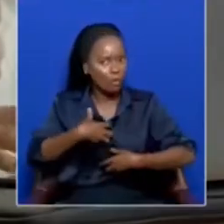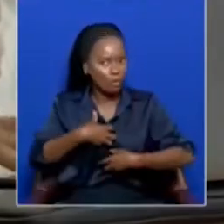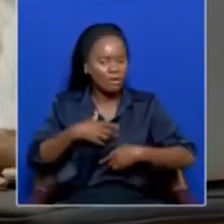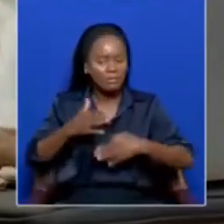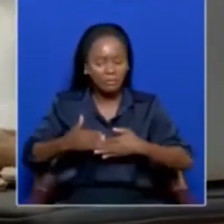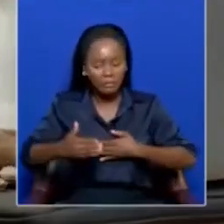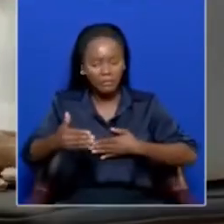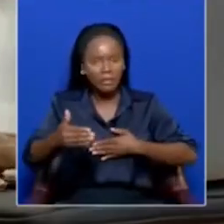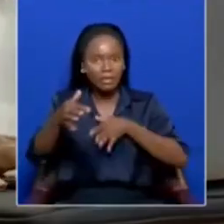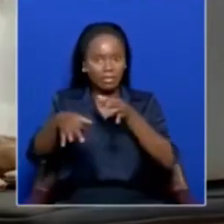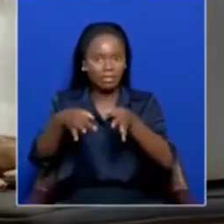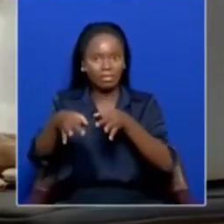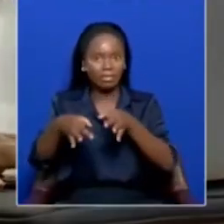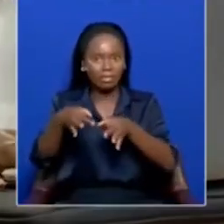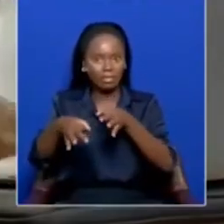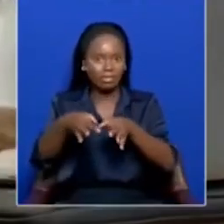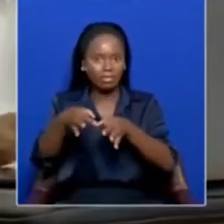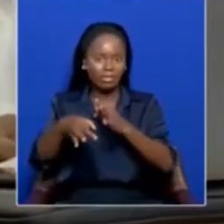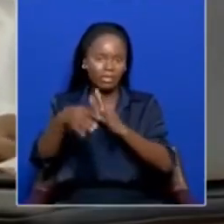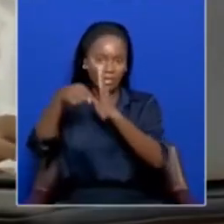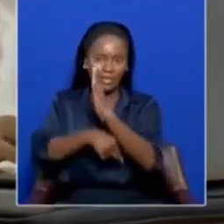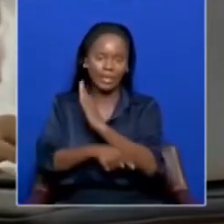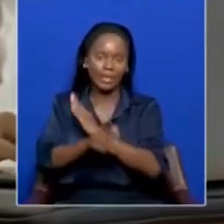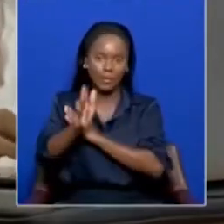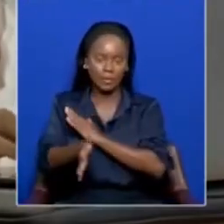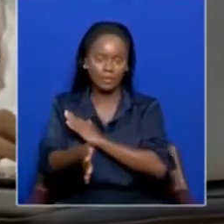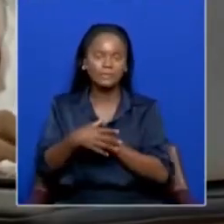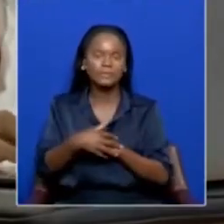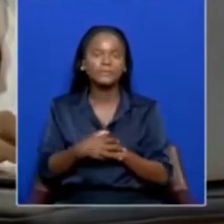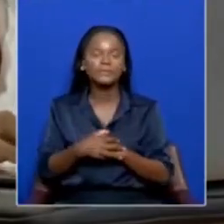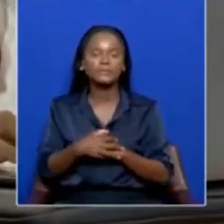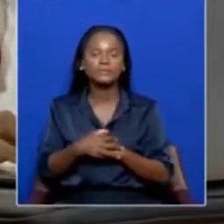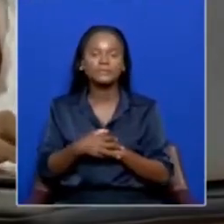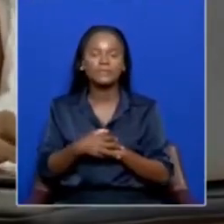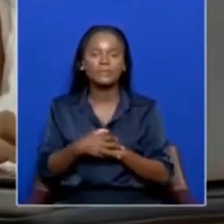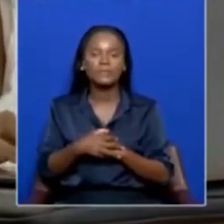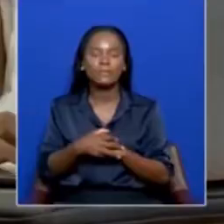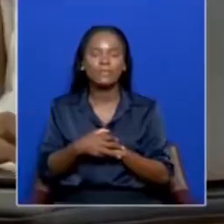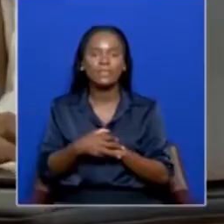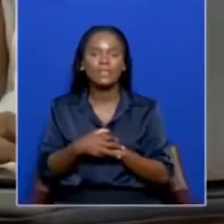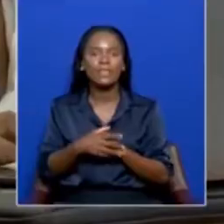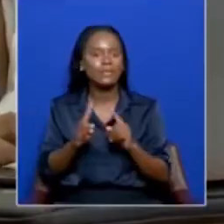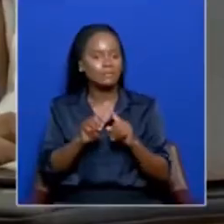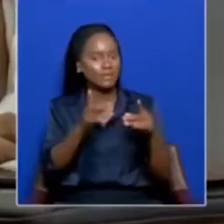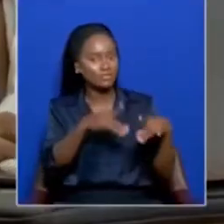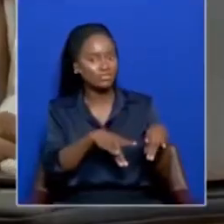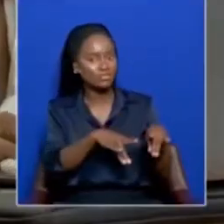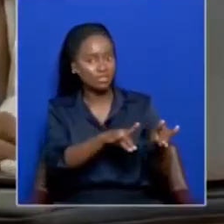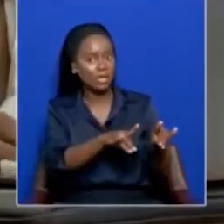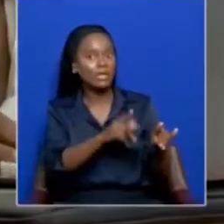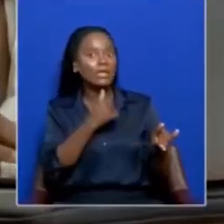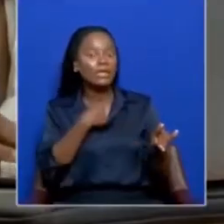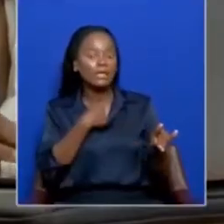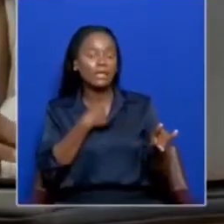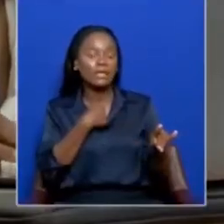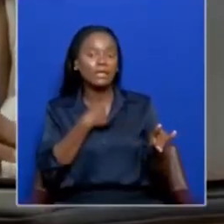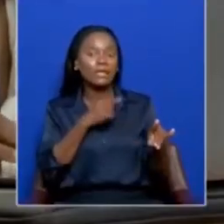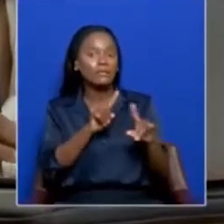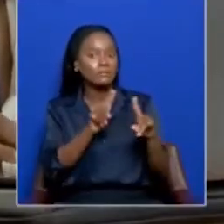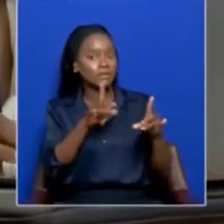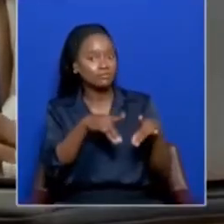with my testimony. But I think, Chair, you will get a sense of what I'm talking about there at paragraph